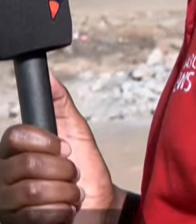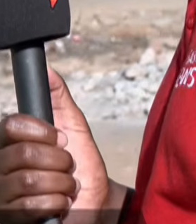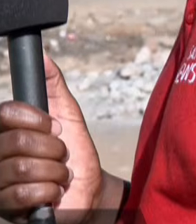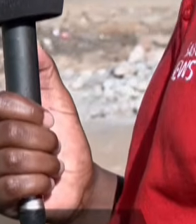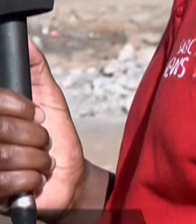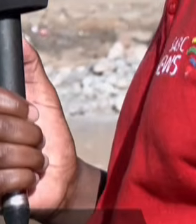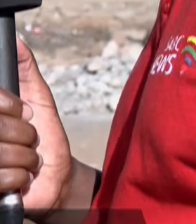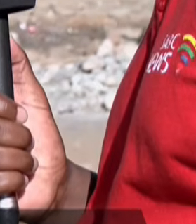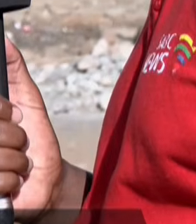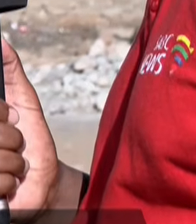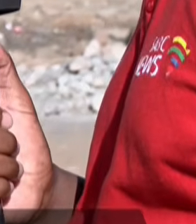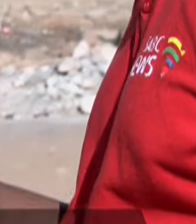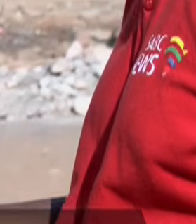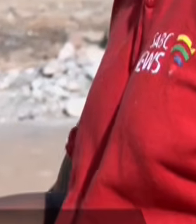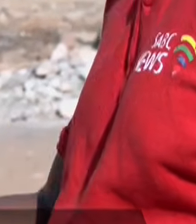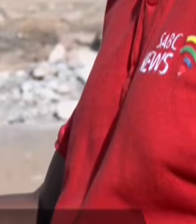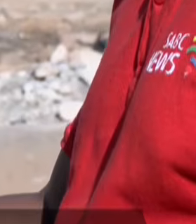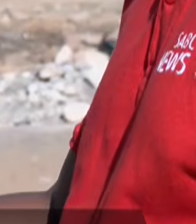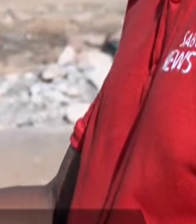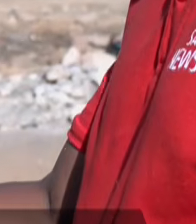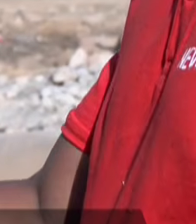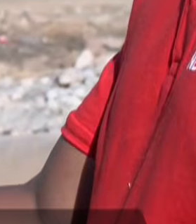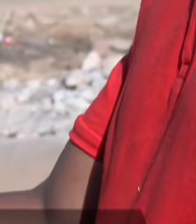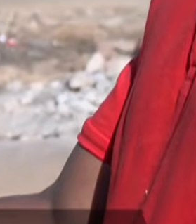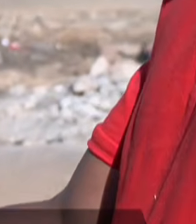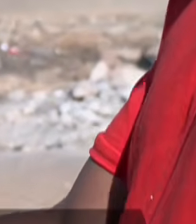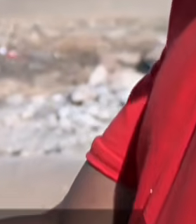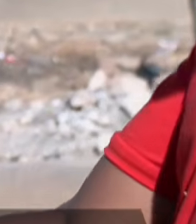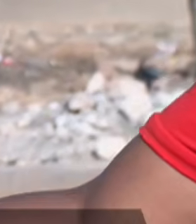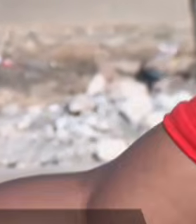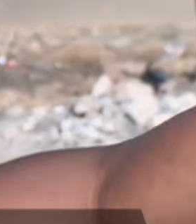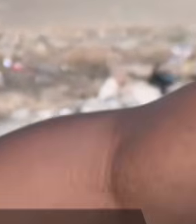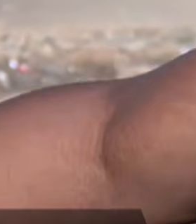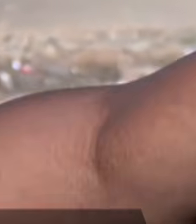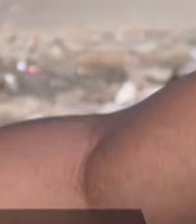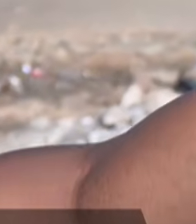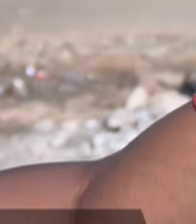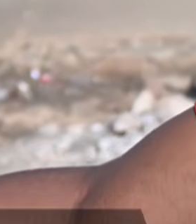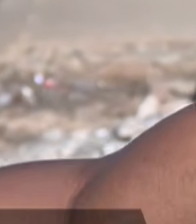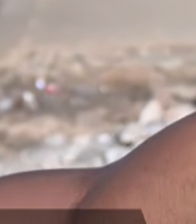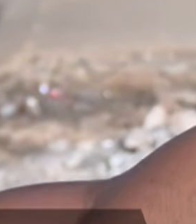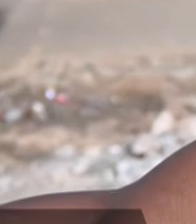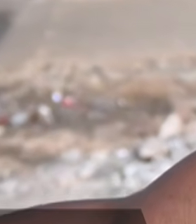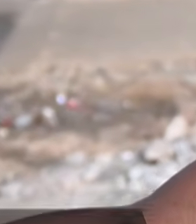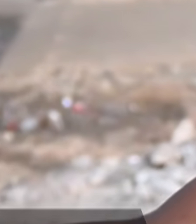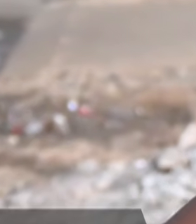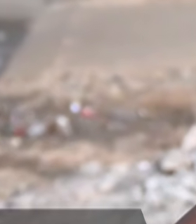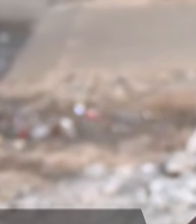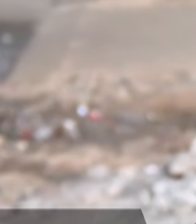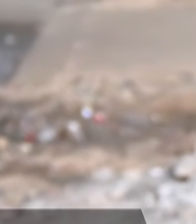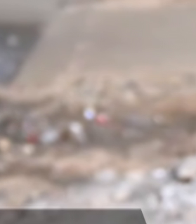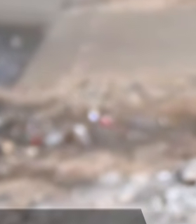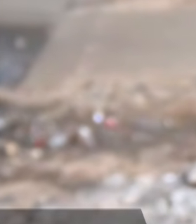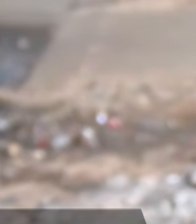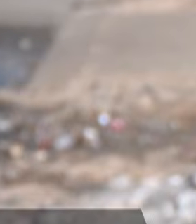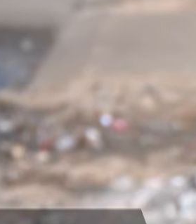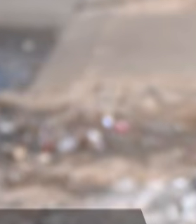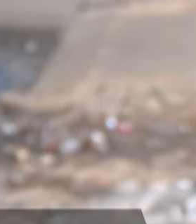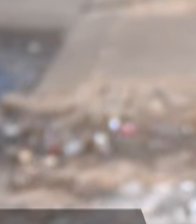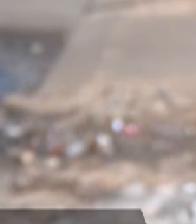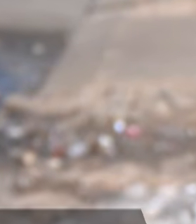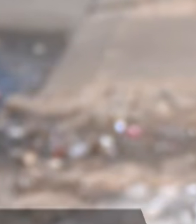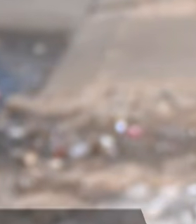Nje kafushane nibhekene nani? Sanibonani ninjani ngiyaphila yazini mina ngiyayibona indaba yamanzi yasihlukumeza